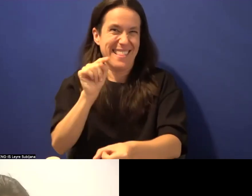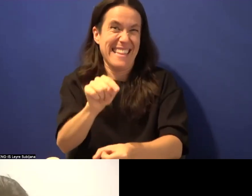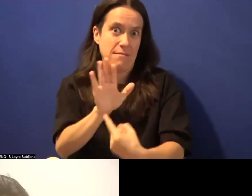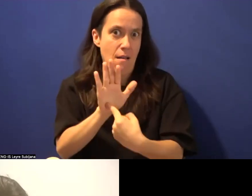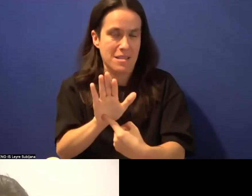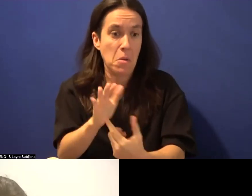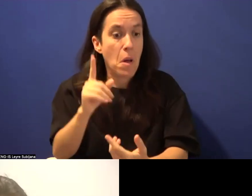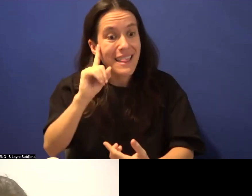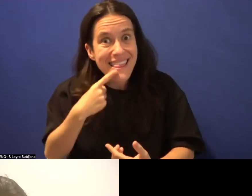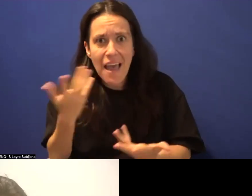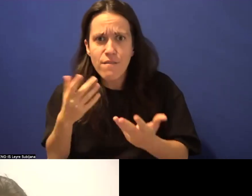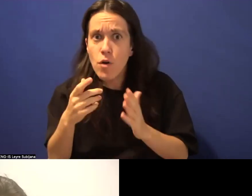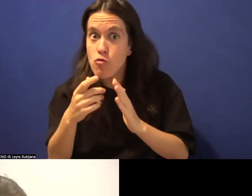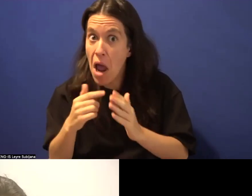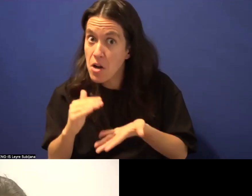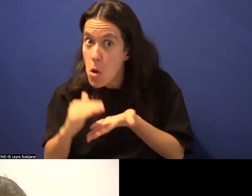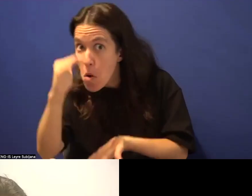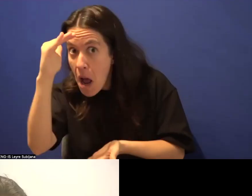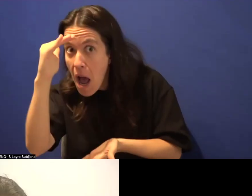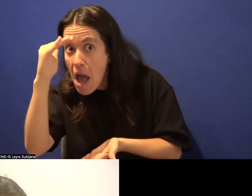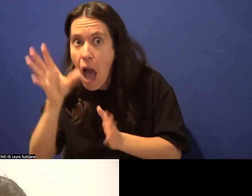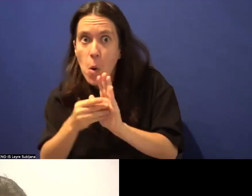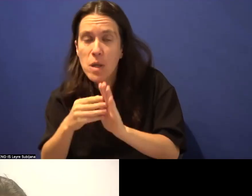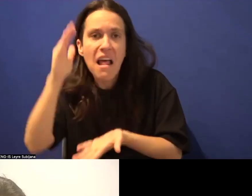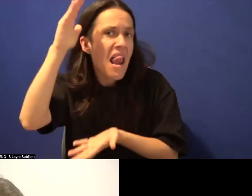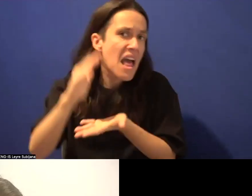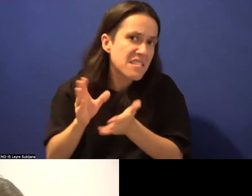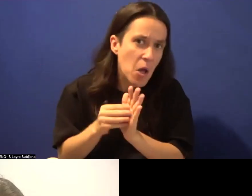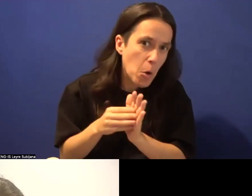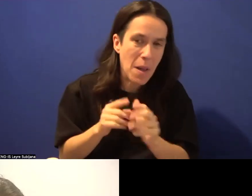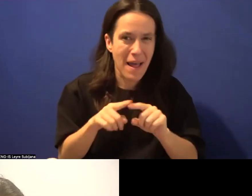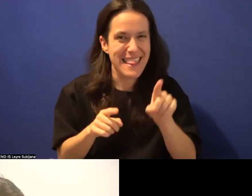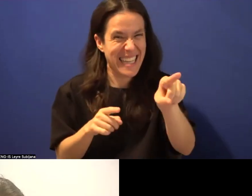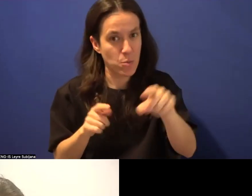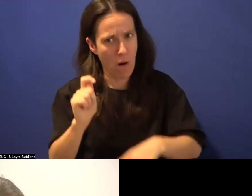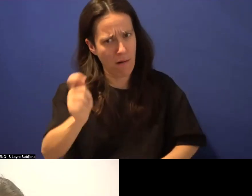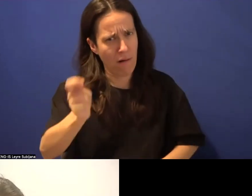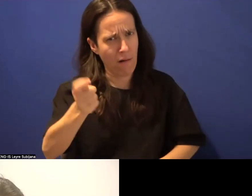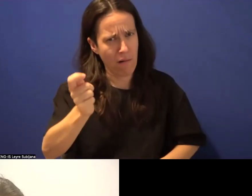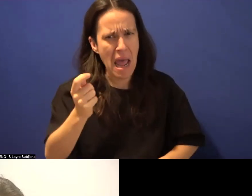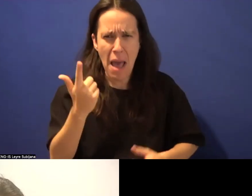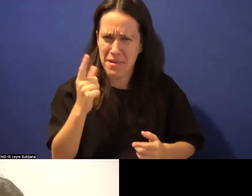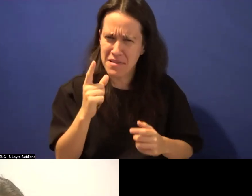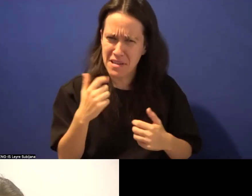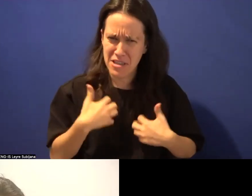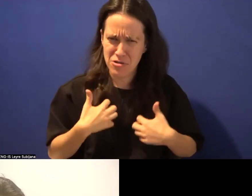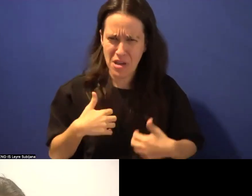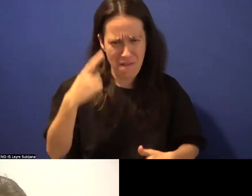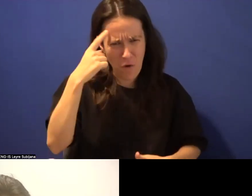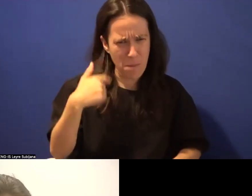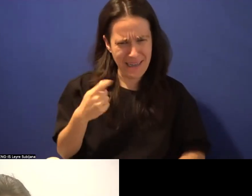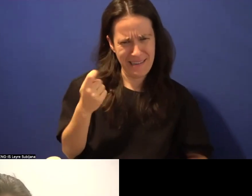all of those signs. So it's with this one, it's a little interesting though, because I would say this isn't a handling